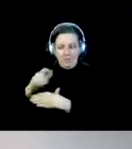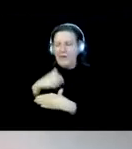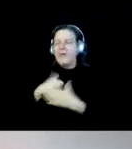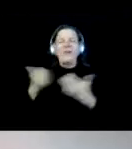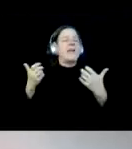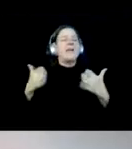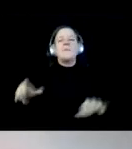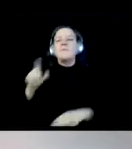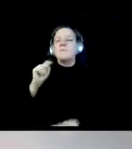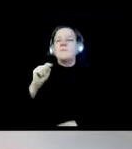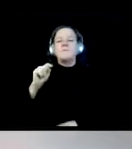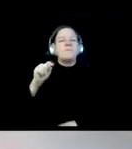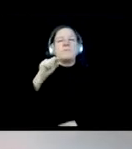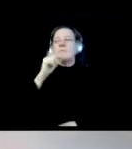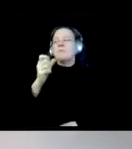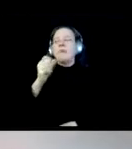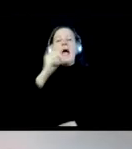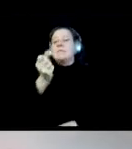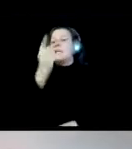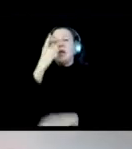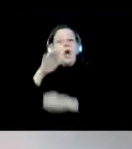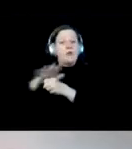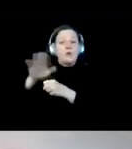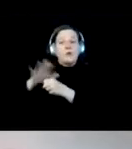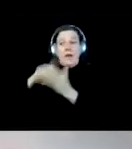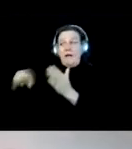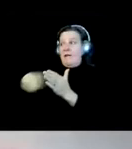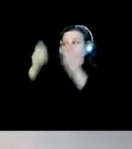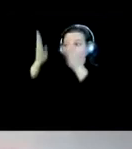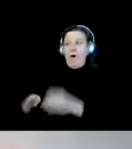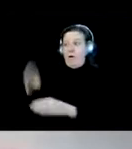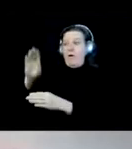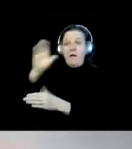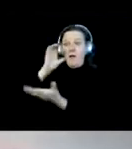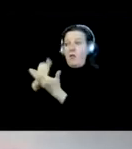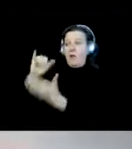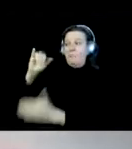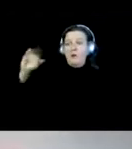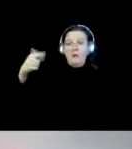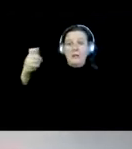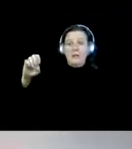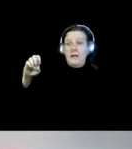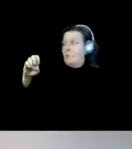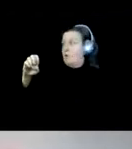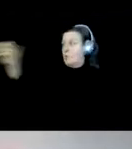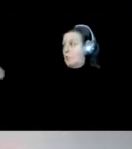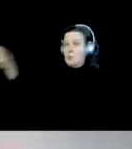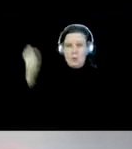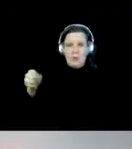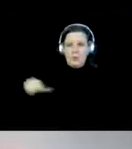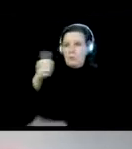understand enough what someone else's image would do to cast anybody else. Like, I've since